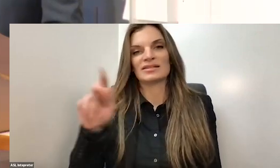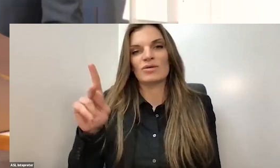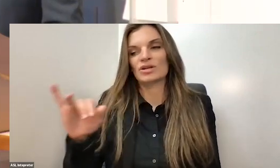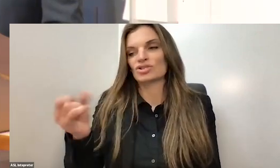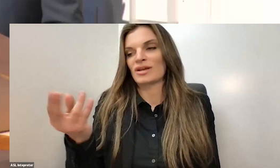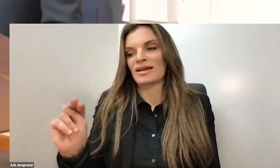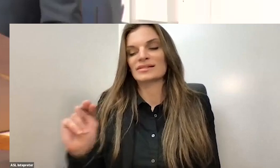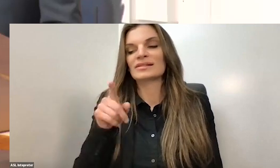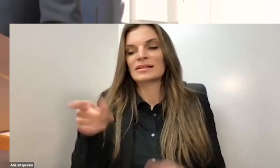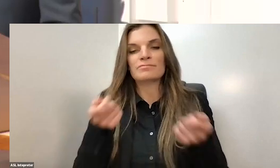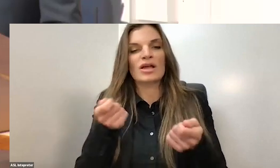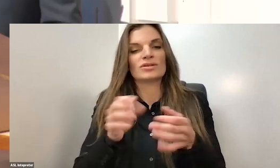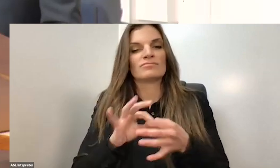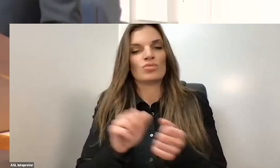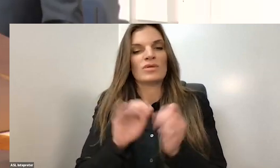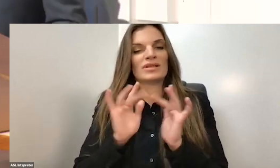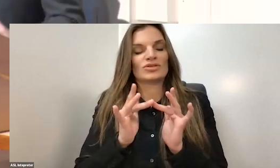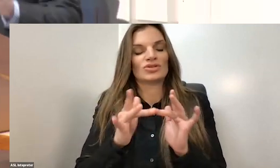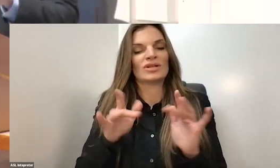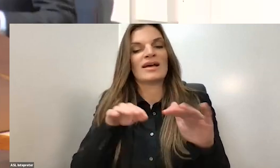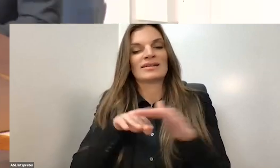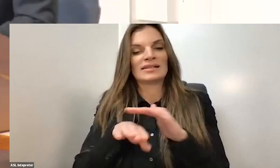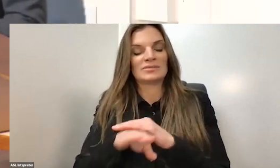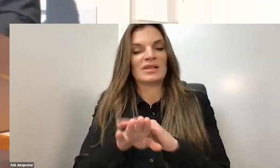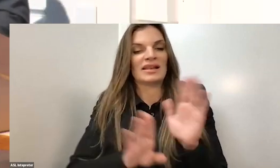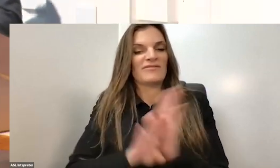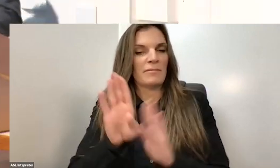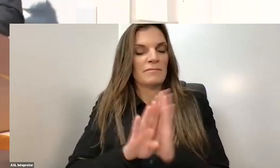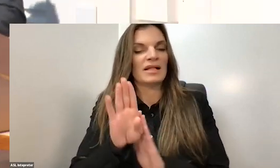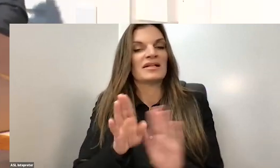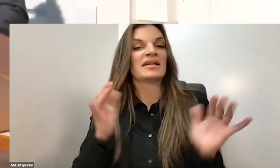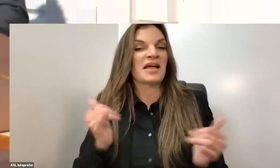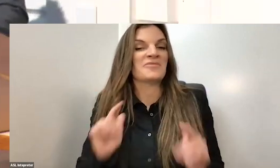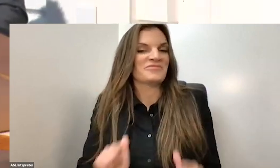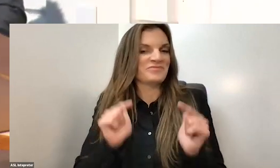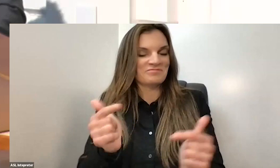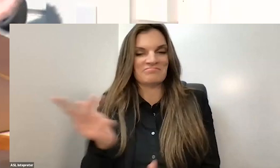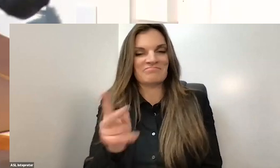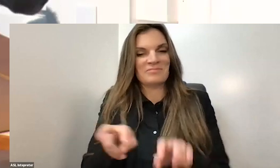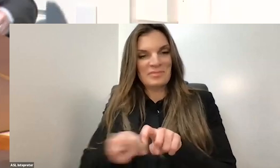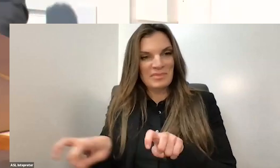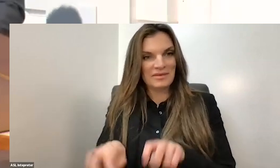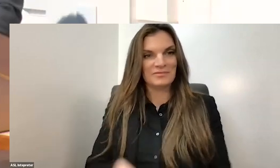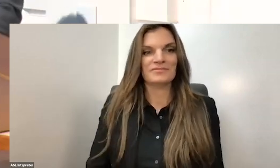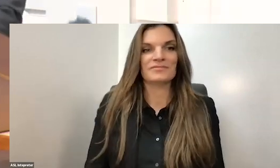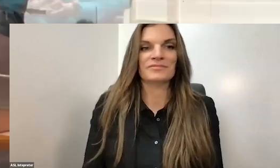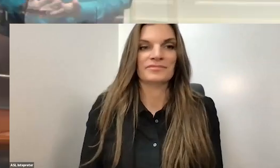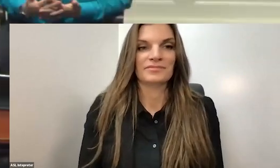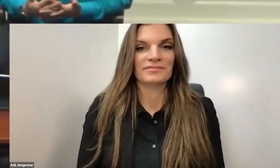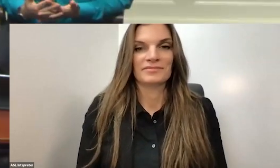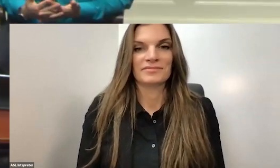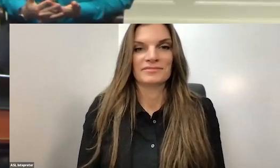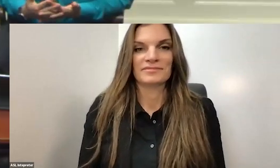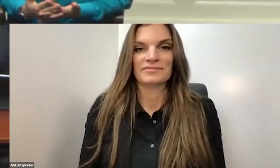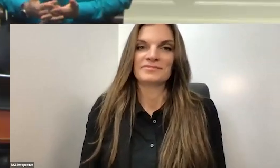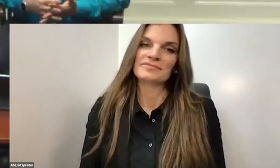Manager of Digital Accessibility Development. Without further ado, let's go to our panel. Over to you. All